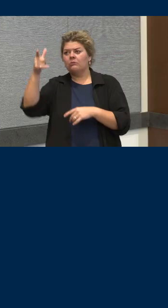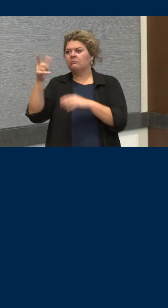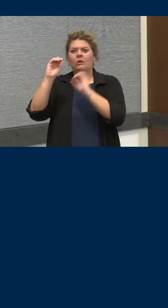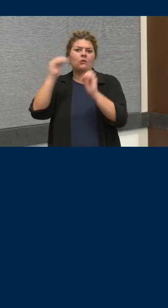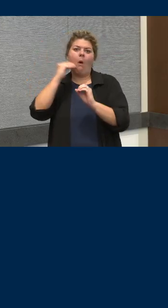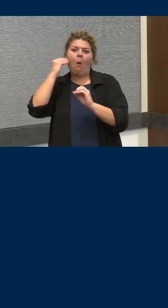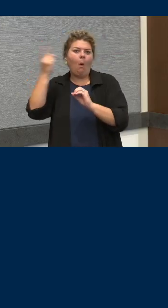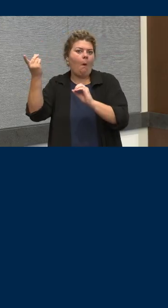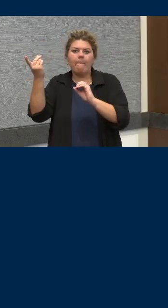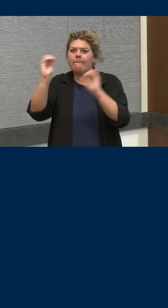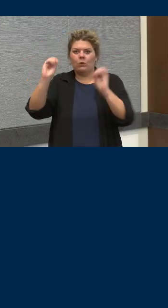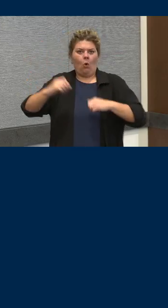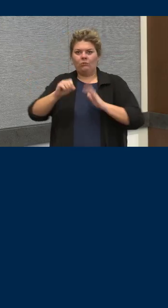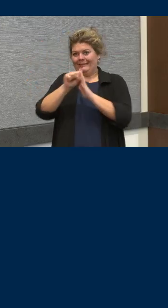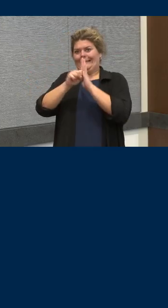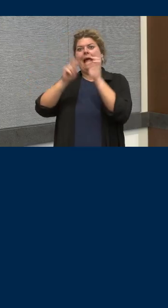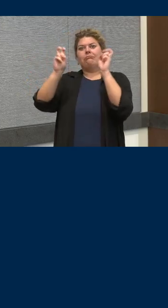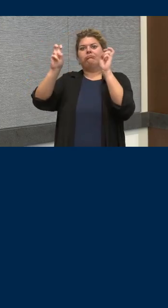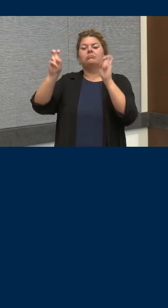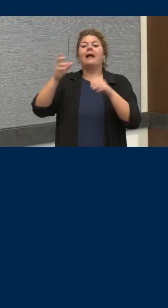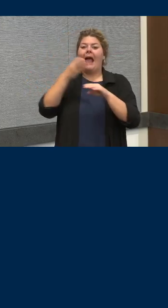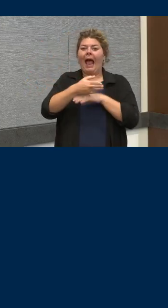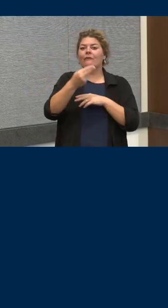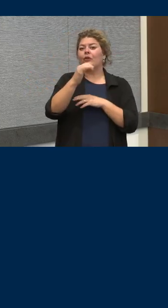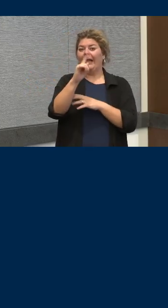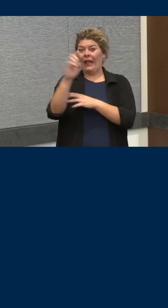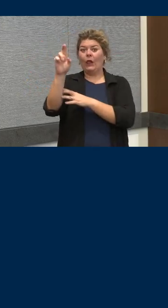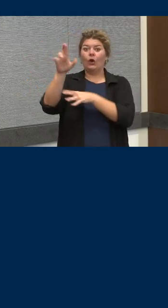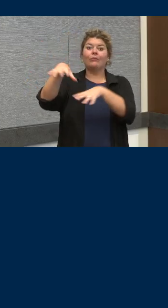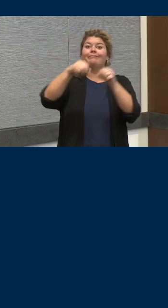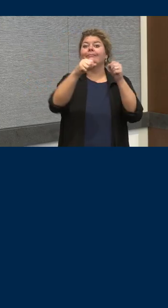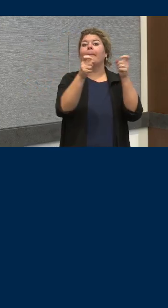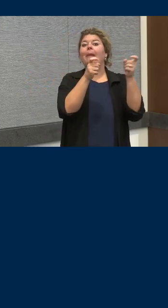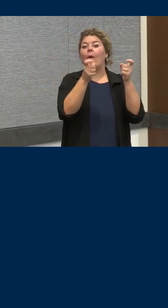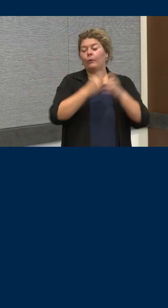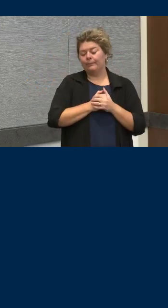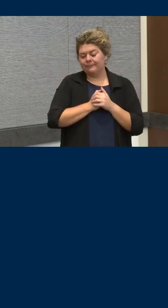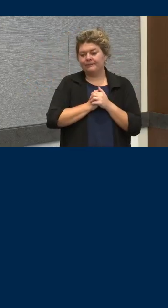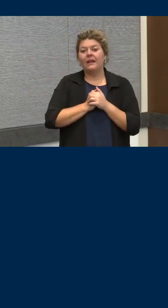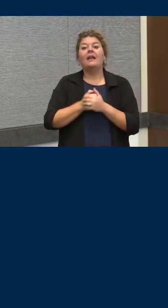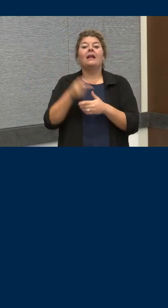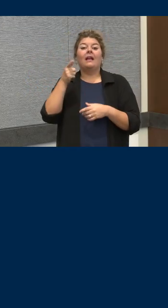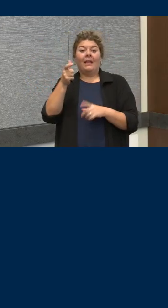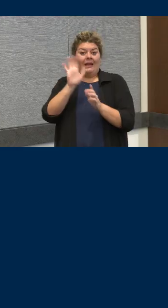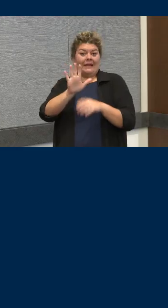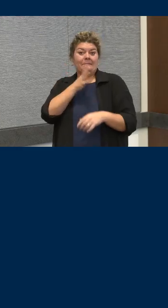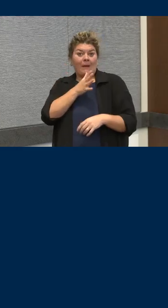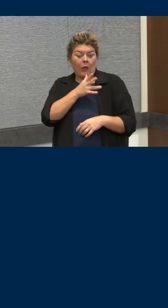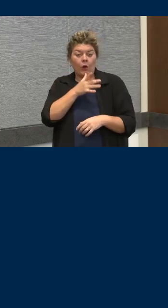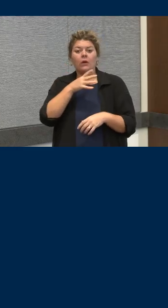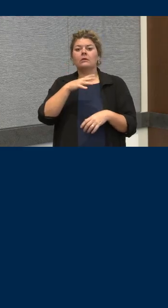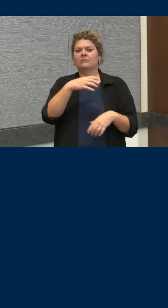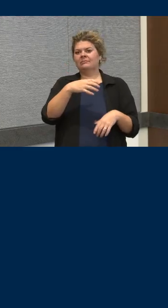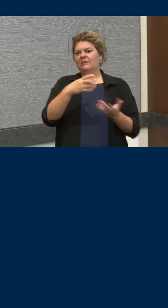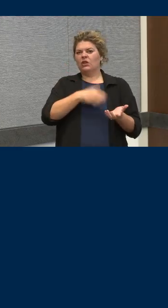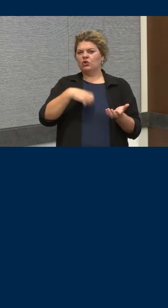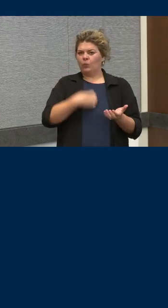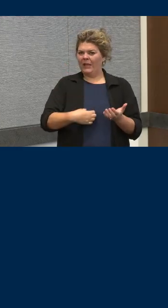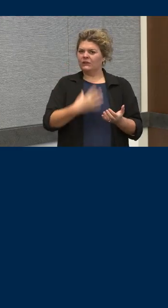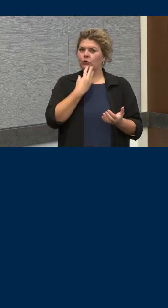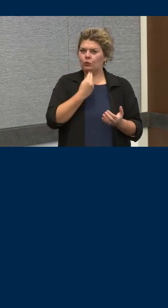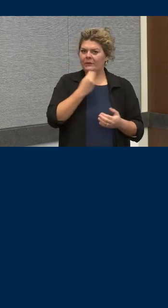in 1935 after Hitler came to power, and a Swiss Jewish mother, he grew up in a